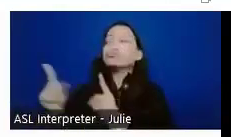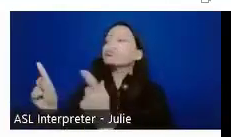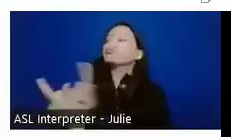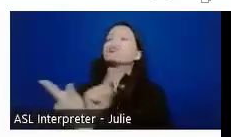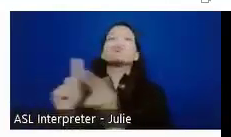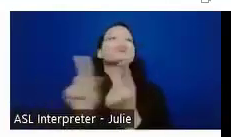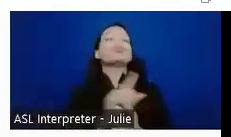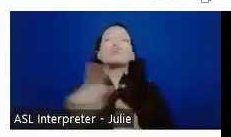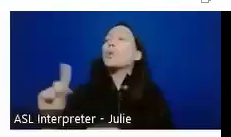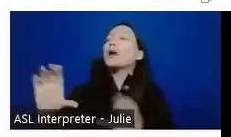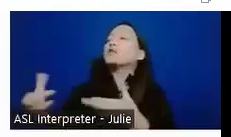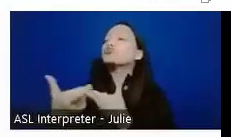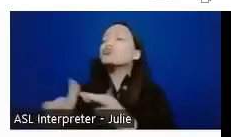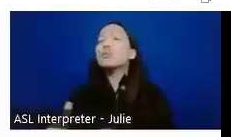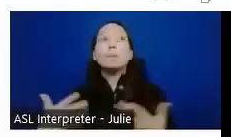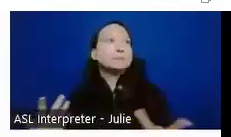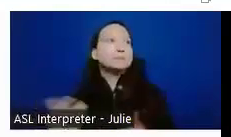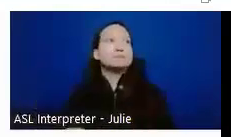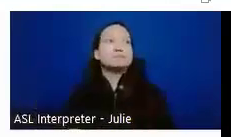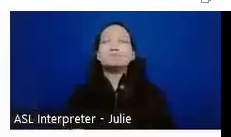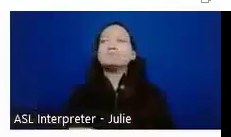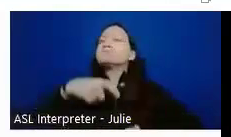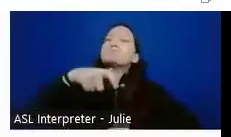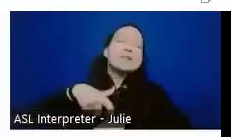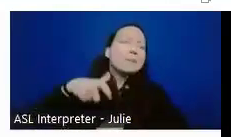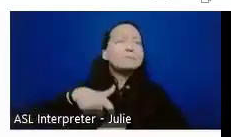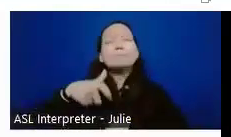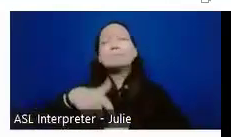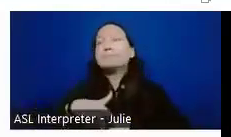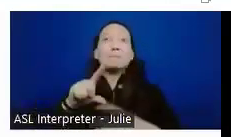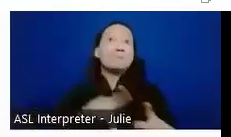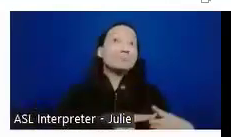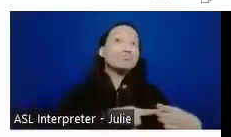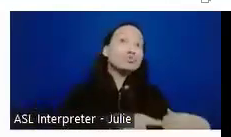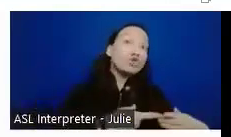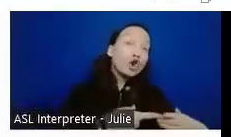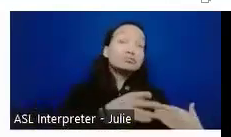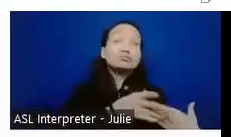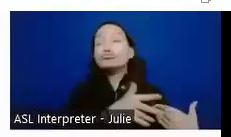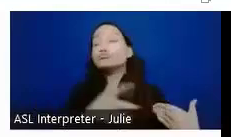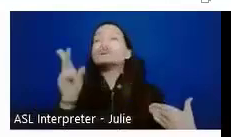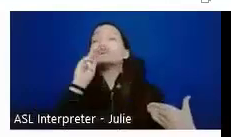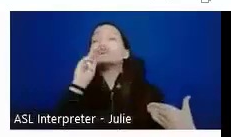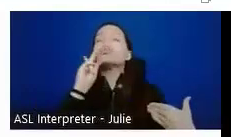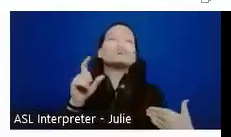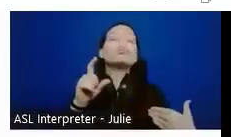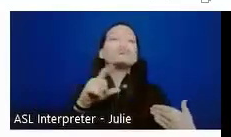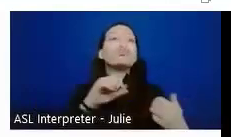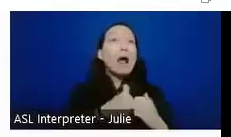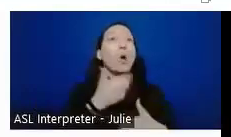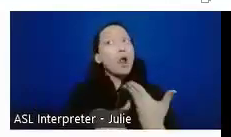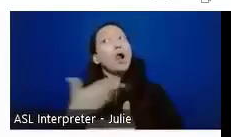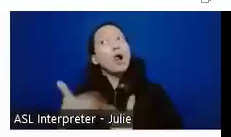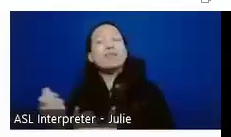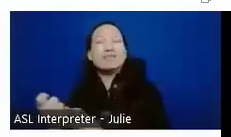show them where the classroom is, tell them what time it starts, see what it takes for them to get there, all that